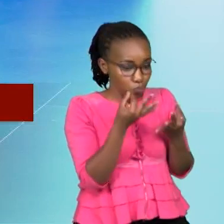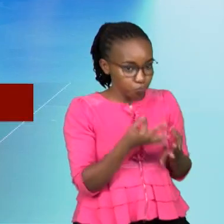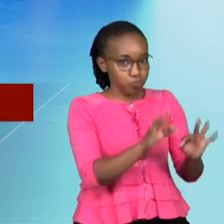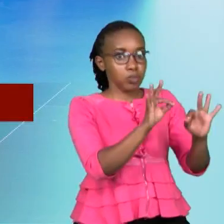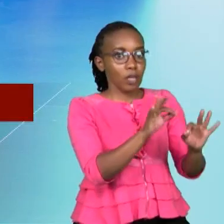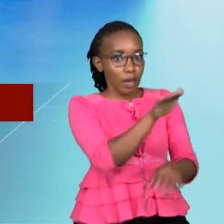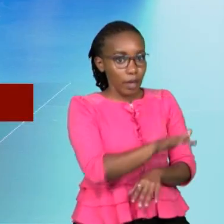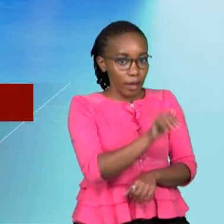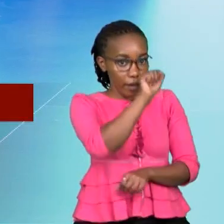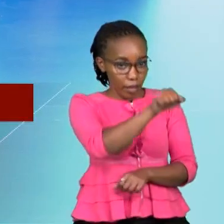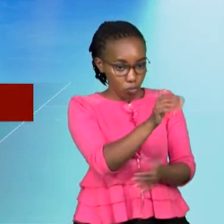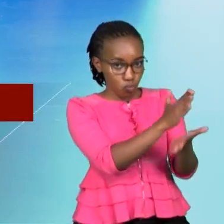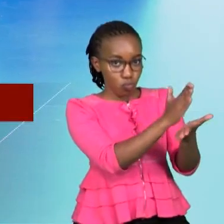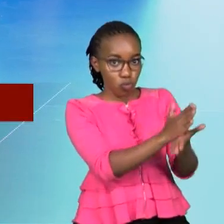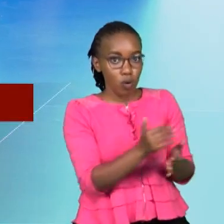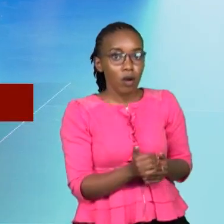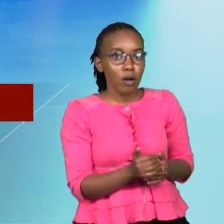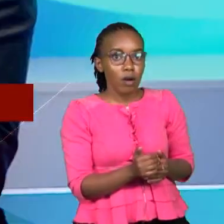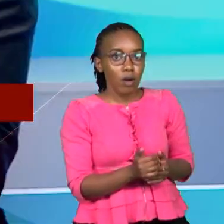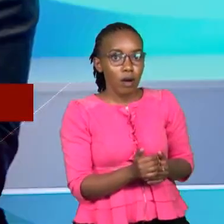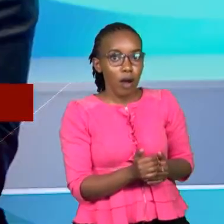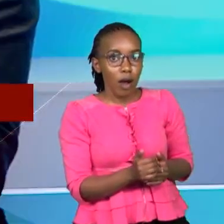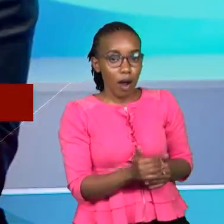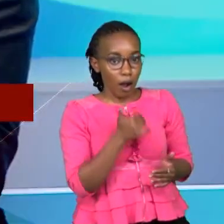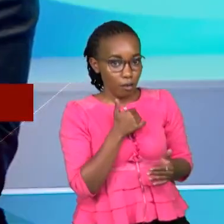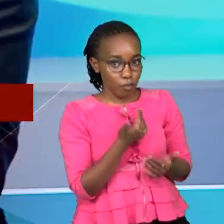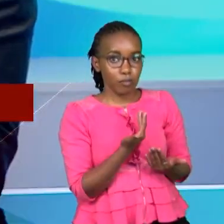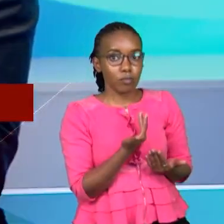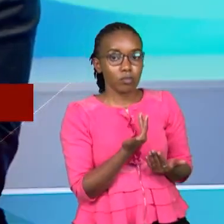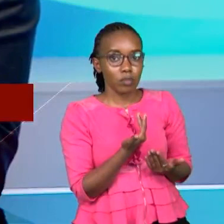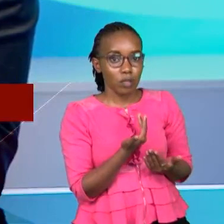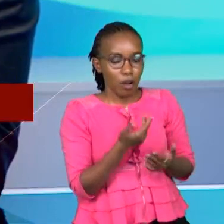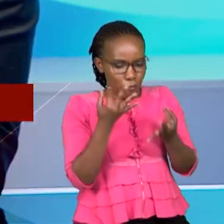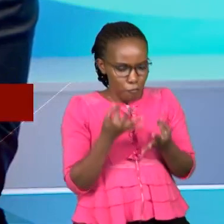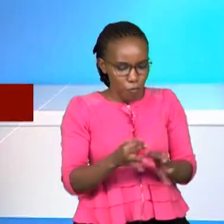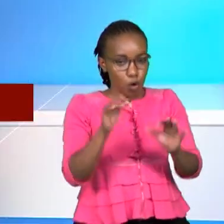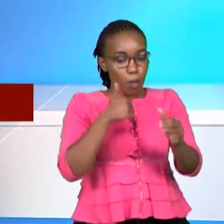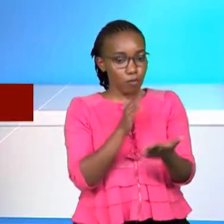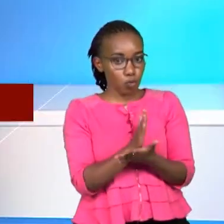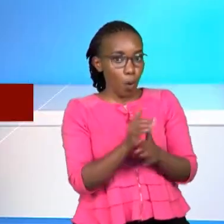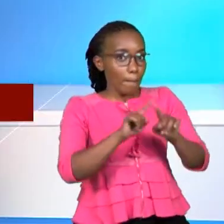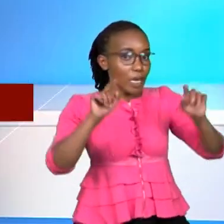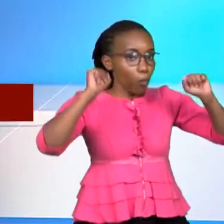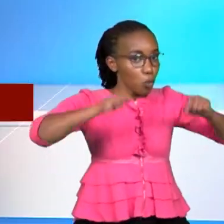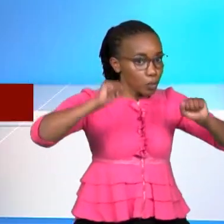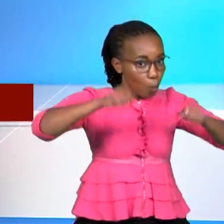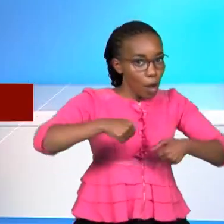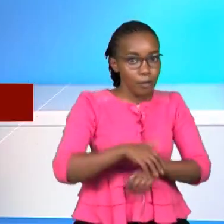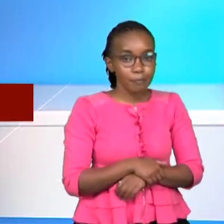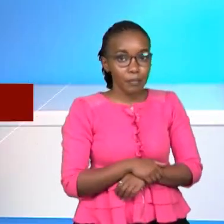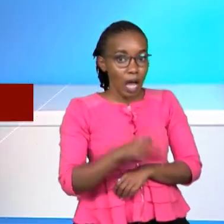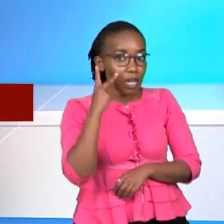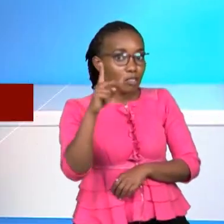space. Yes, there are great attempts, like you've just mentioned, to curtail democracy, but it's possible. We've